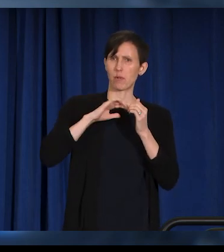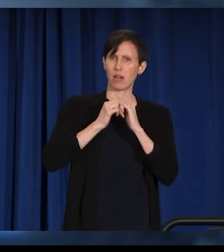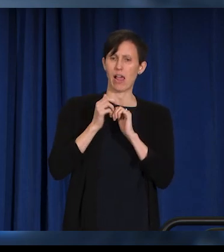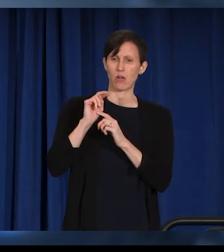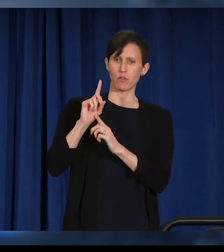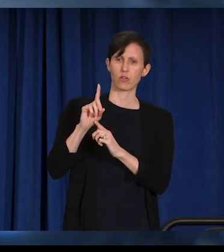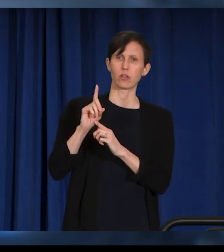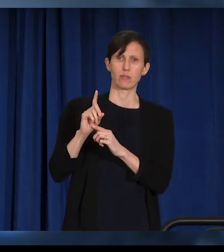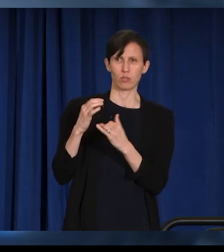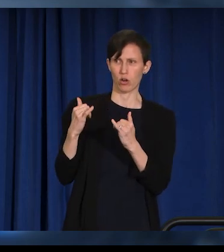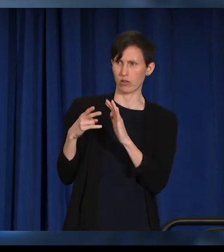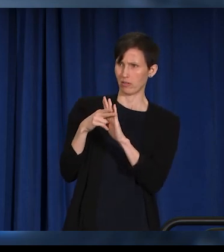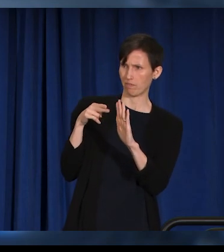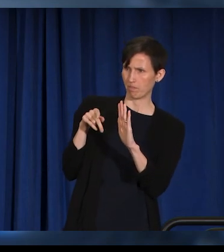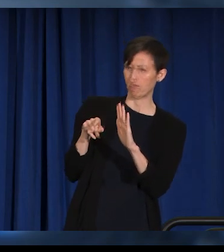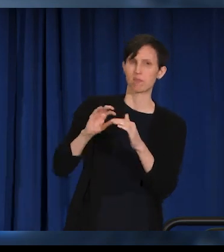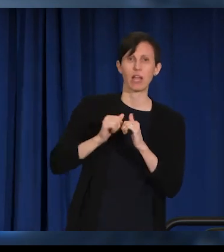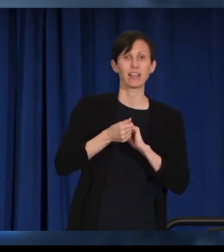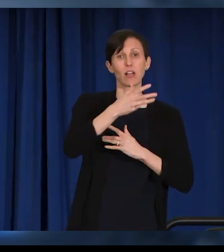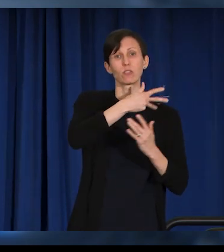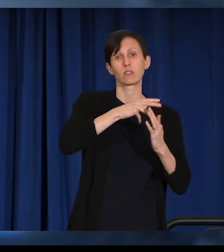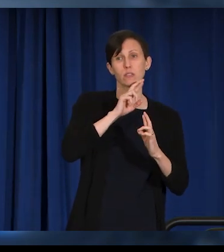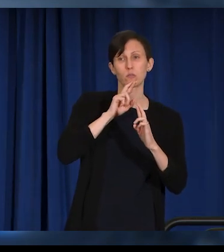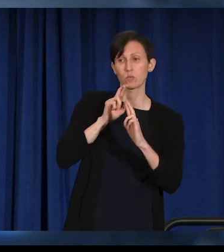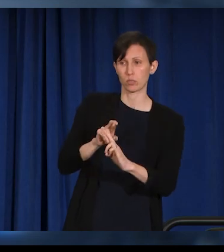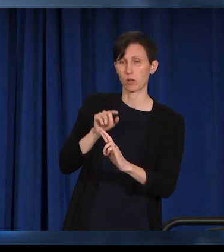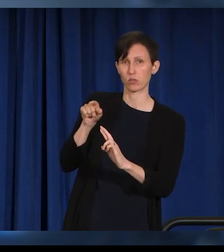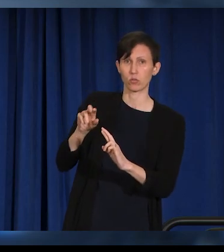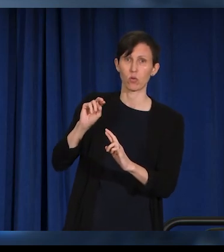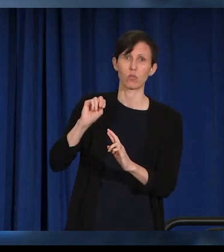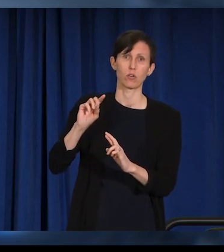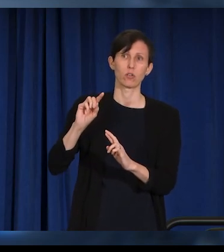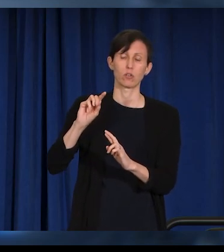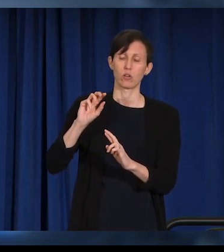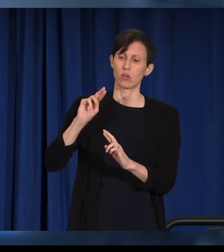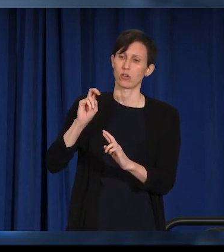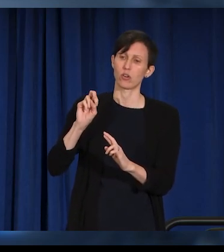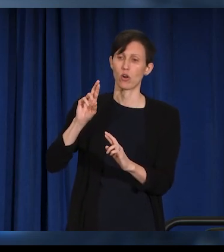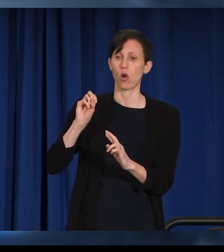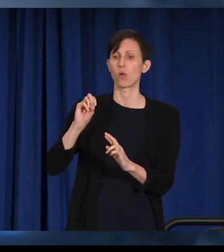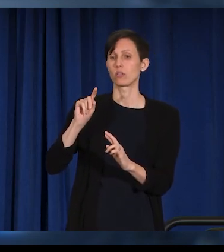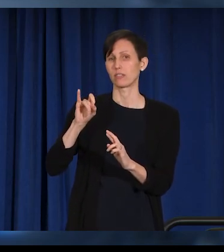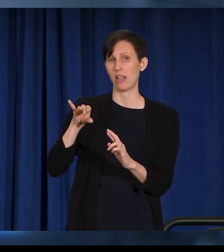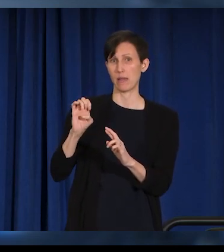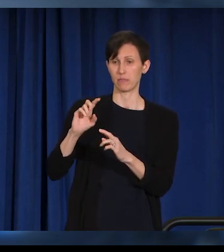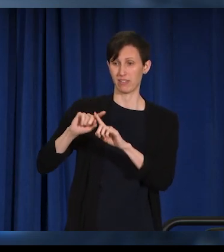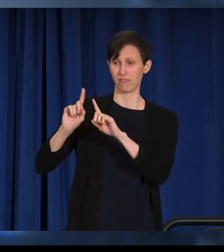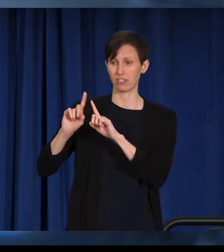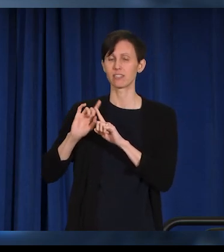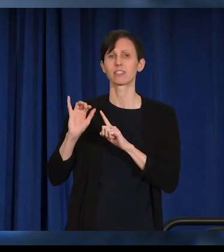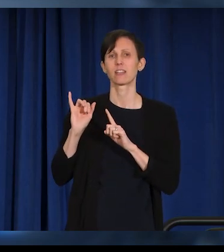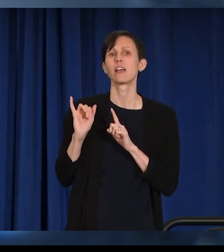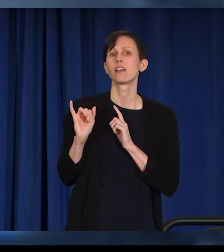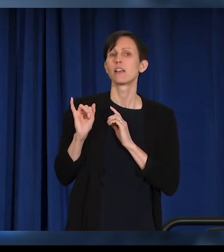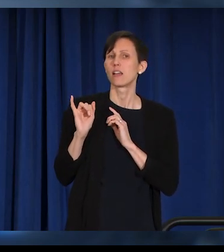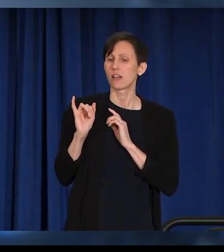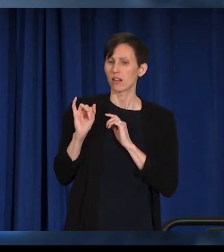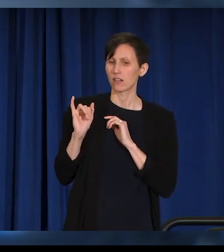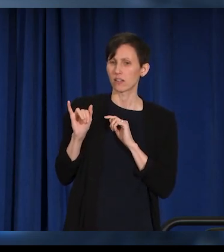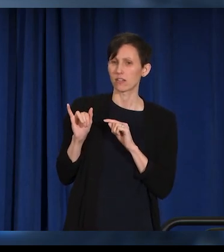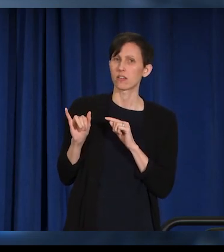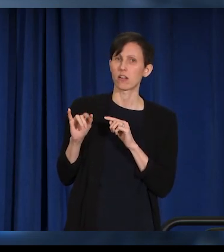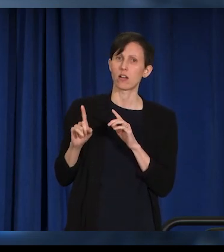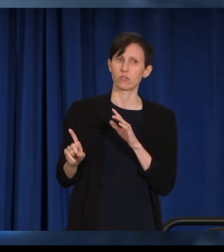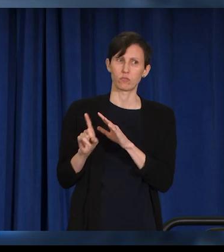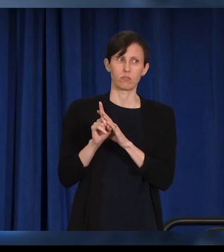currently defined and how society's responses to neurotype differences in recent decades have shaped our present state. And this very much